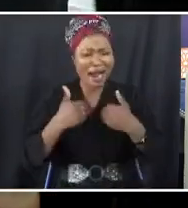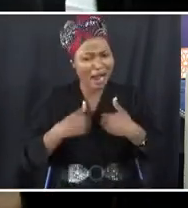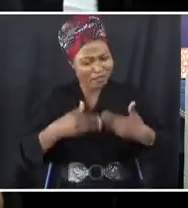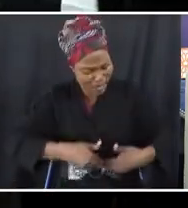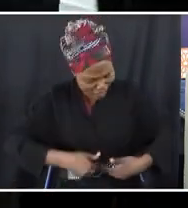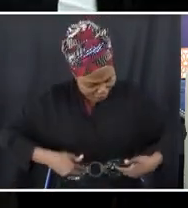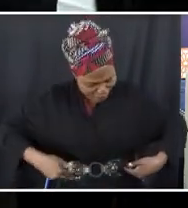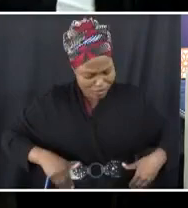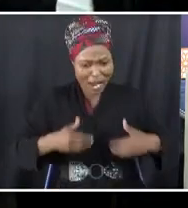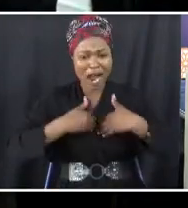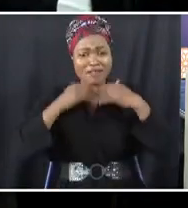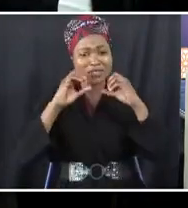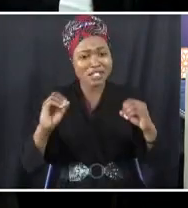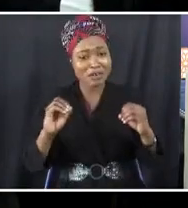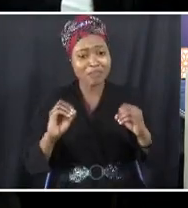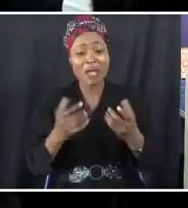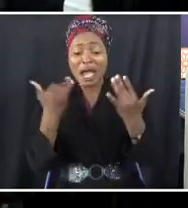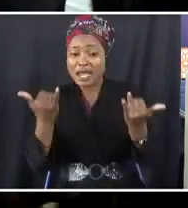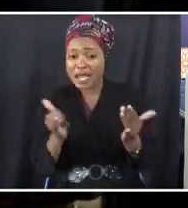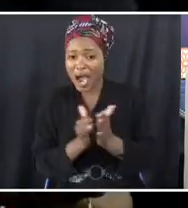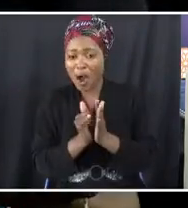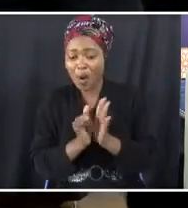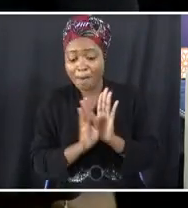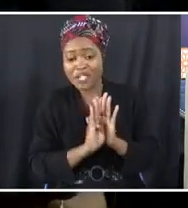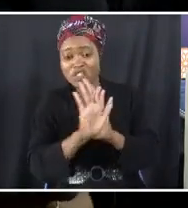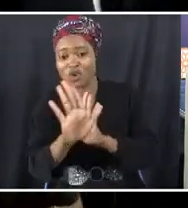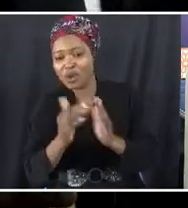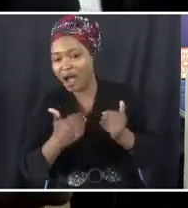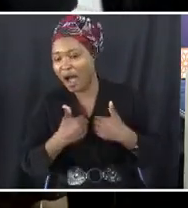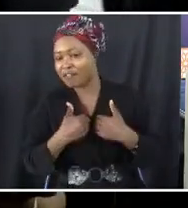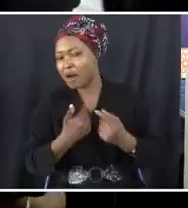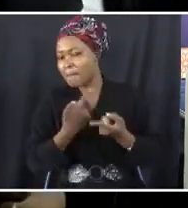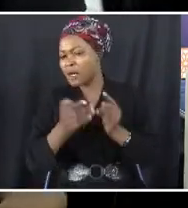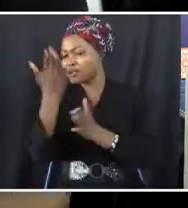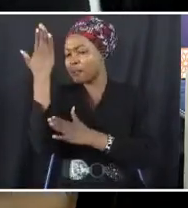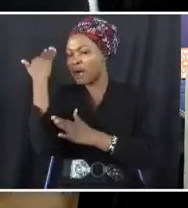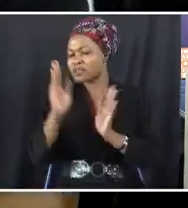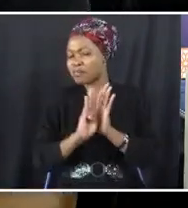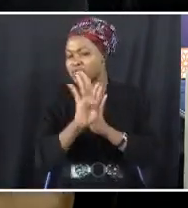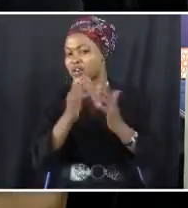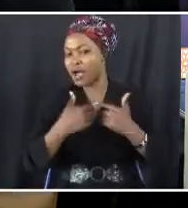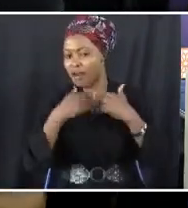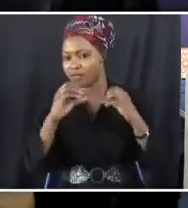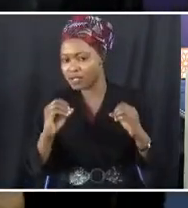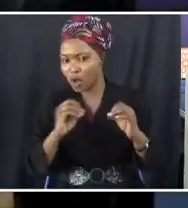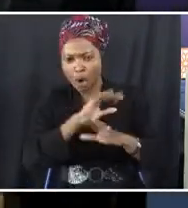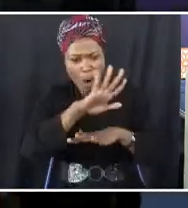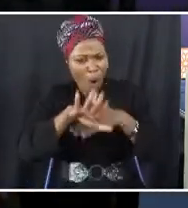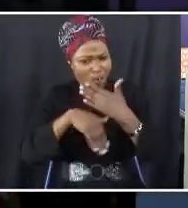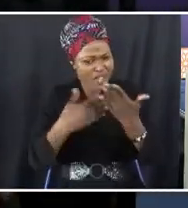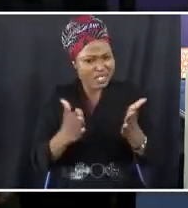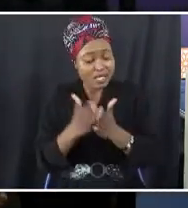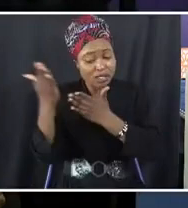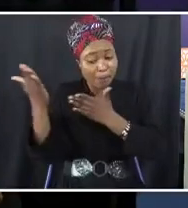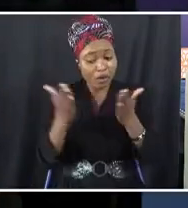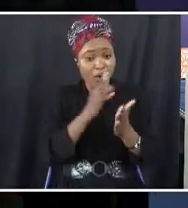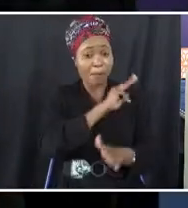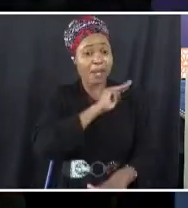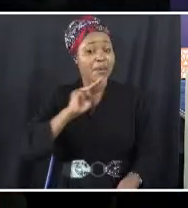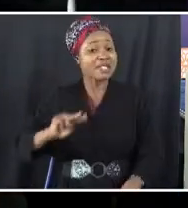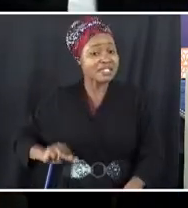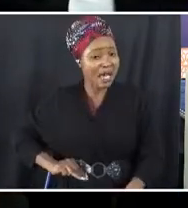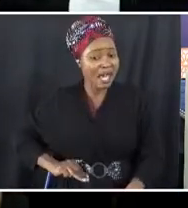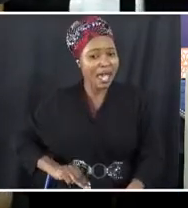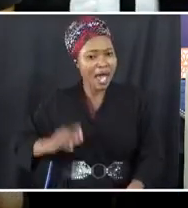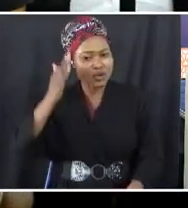and betrayal where there was no reason to distrust a neighbor. All this driven by the desire to know good